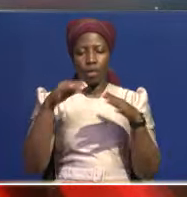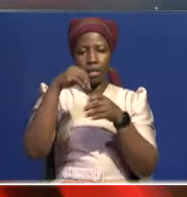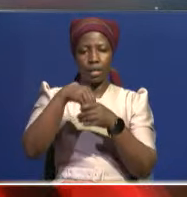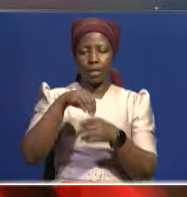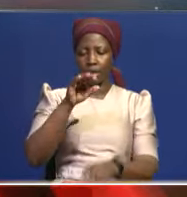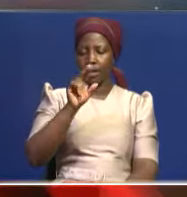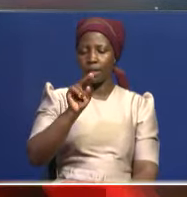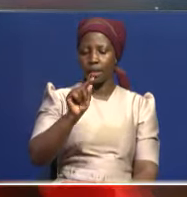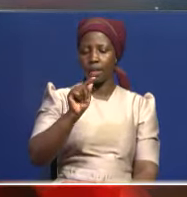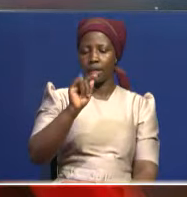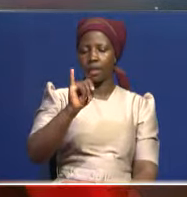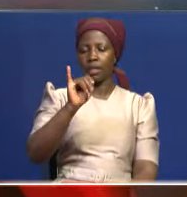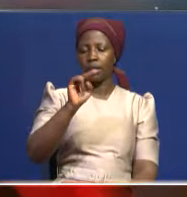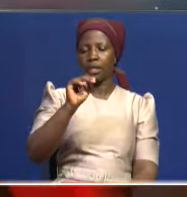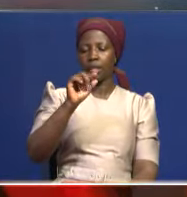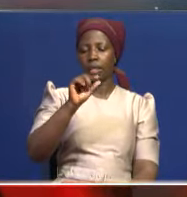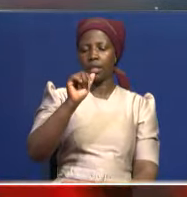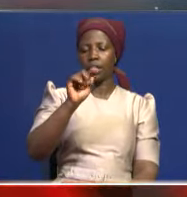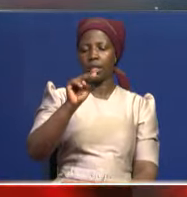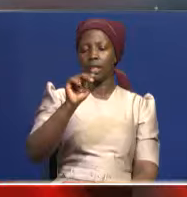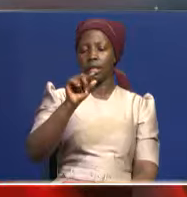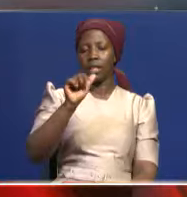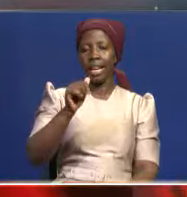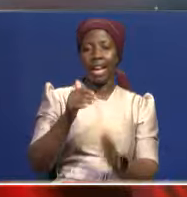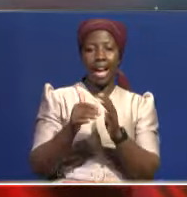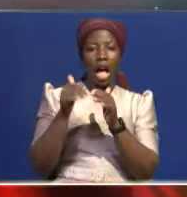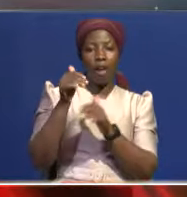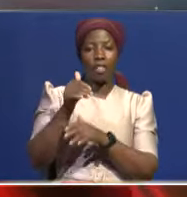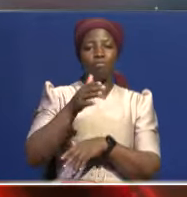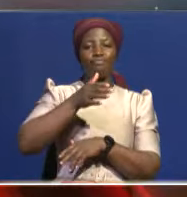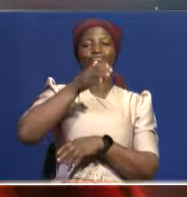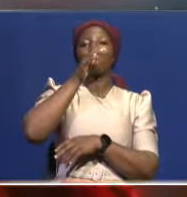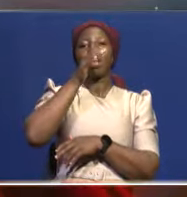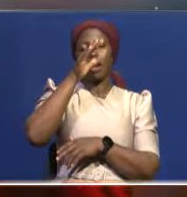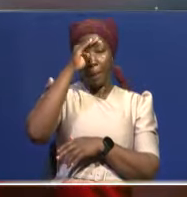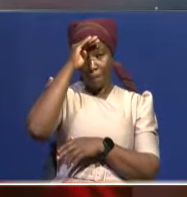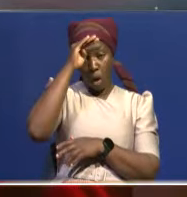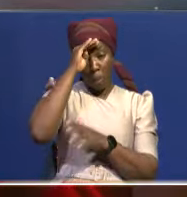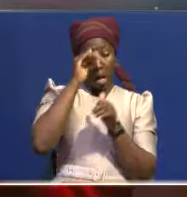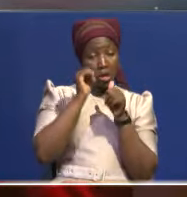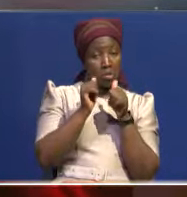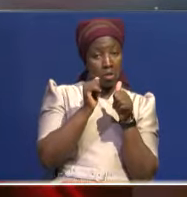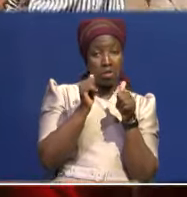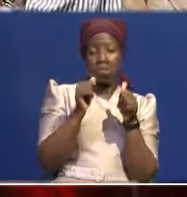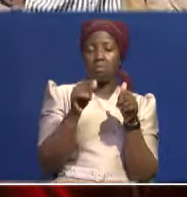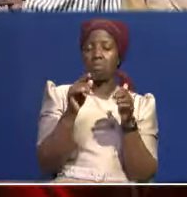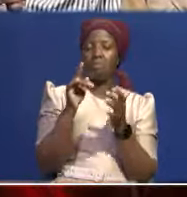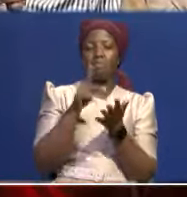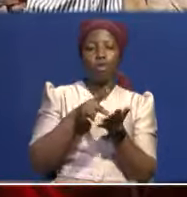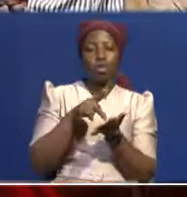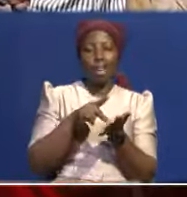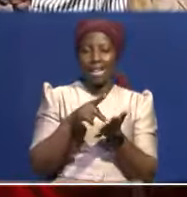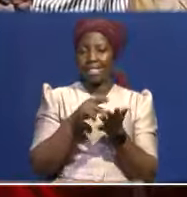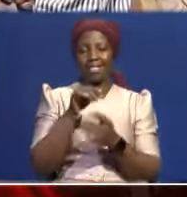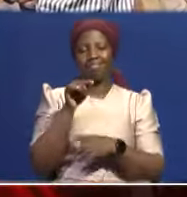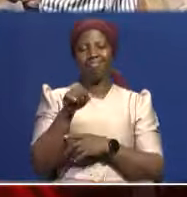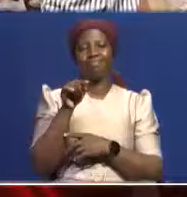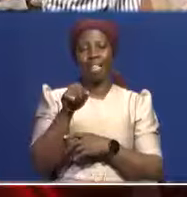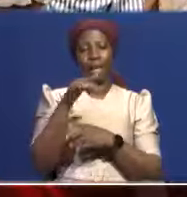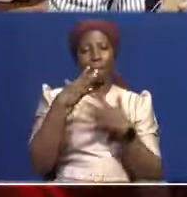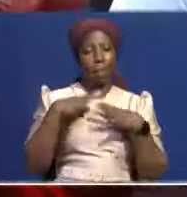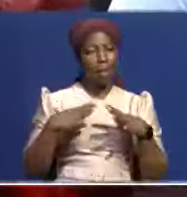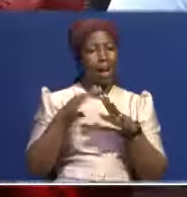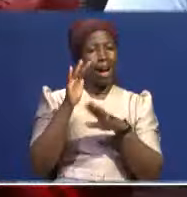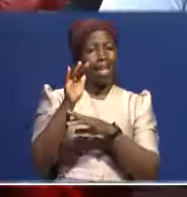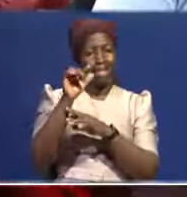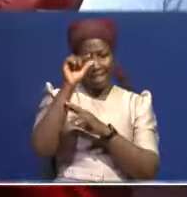after allegedly consuming illicit liquor. Residents are calling on the government to step up the fight against illicit brews, drug and